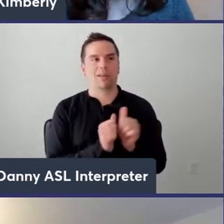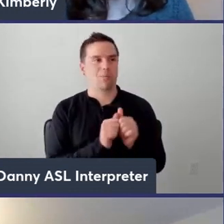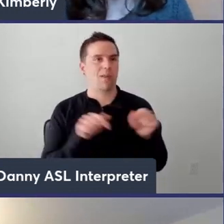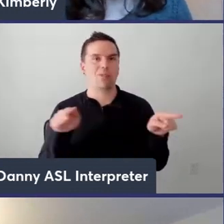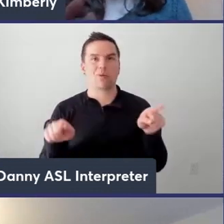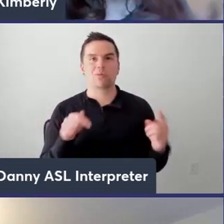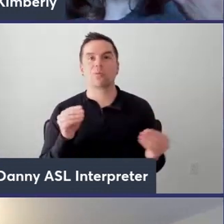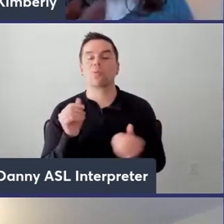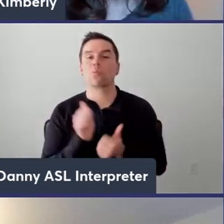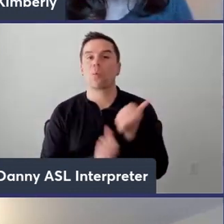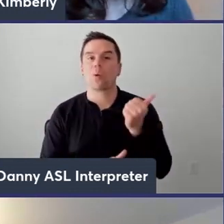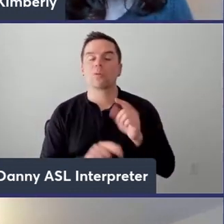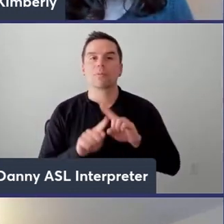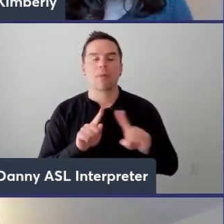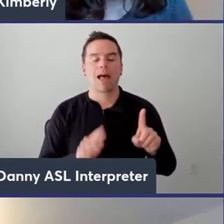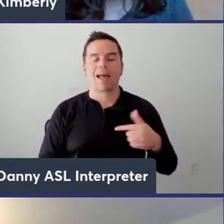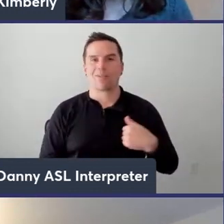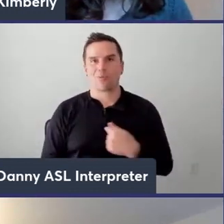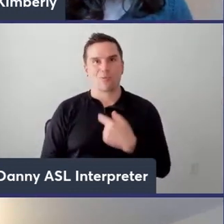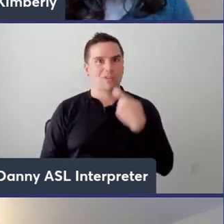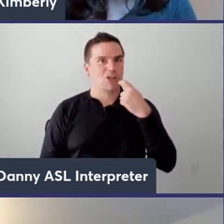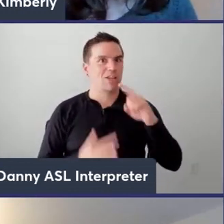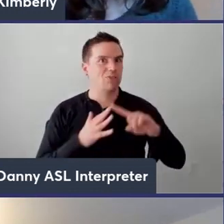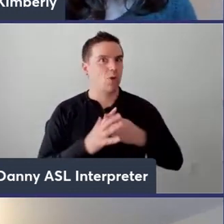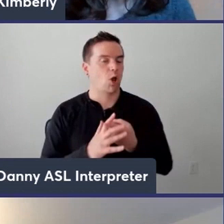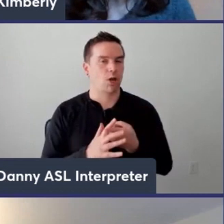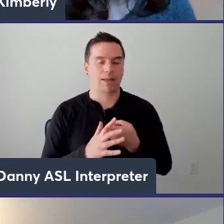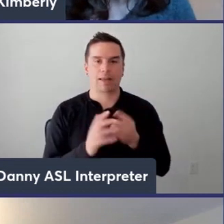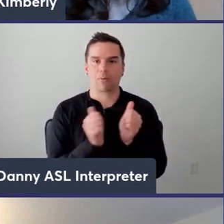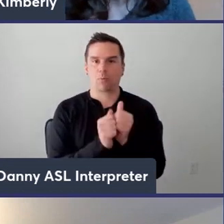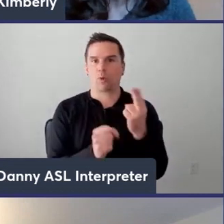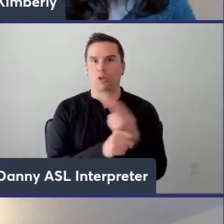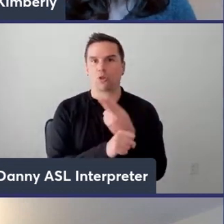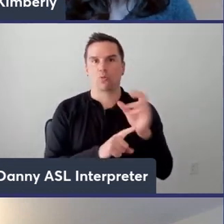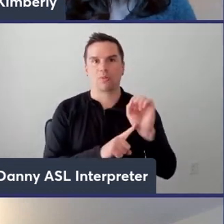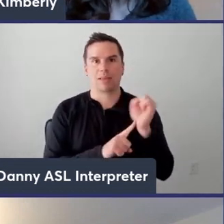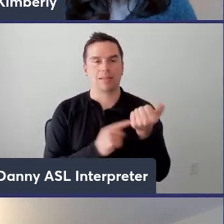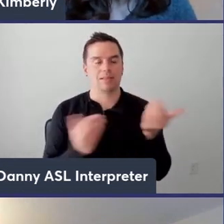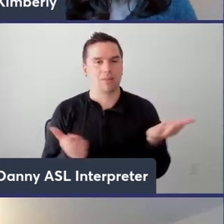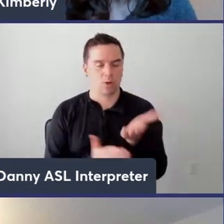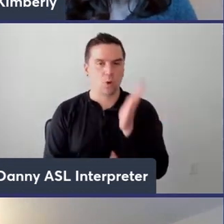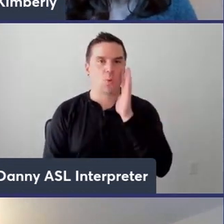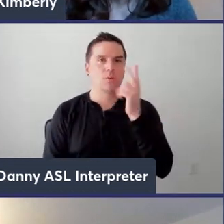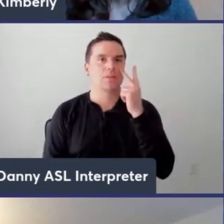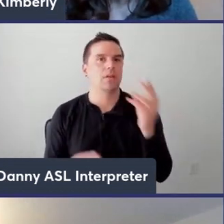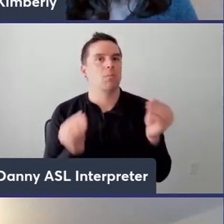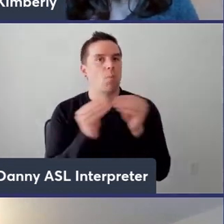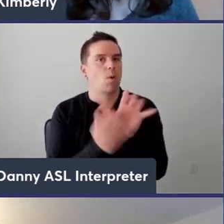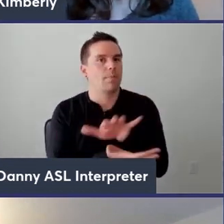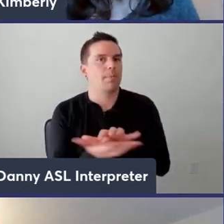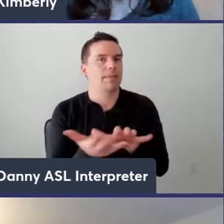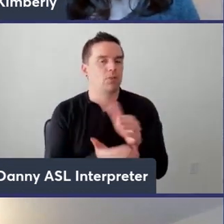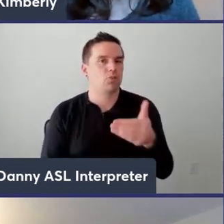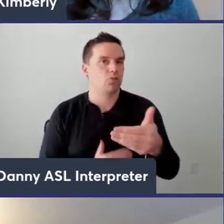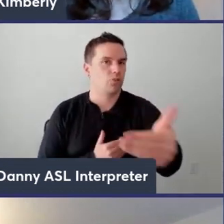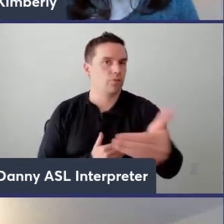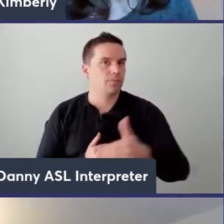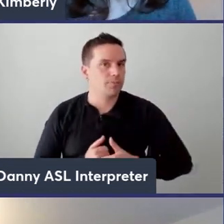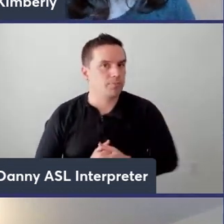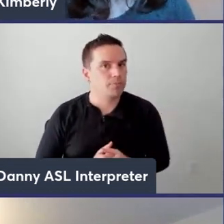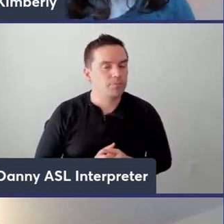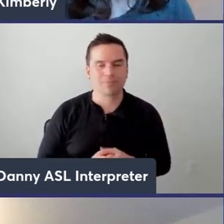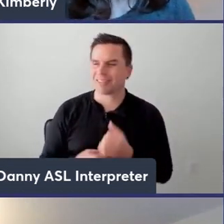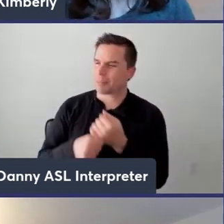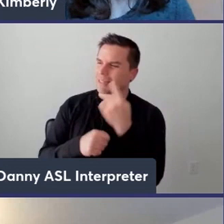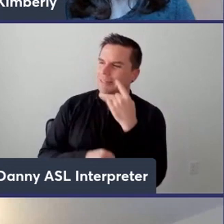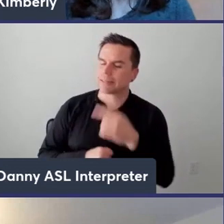think we're just getting started here, so you will see the mix. Okay, makes sense. And I just